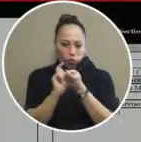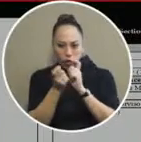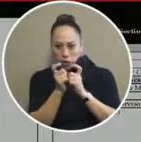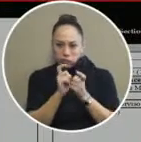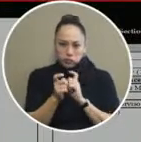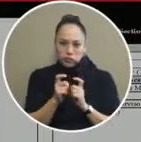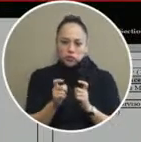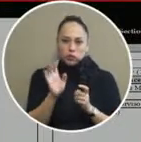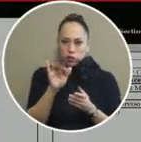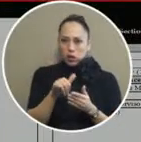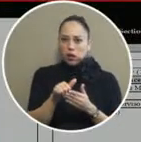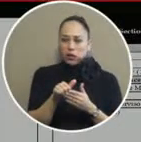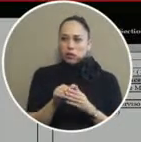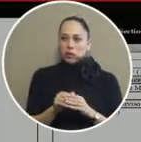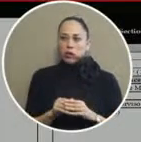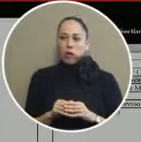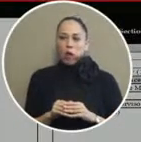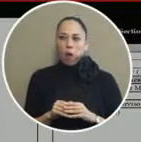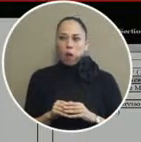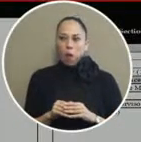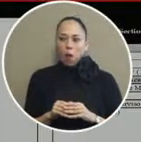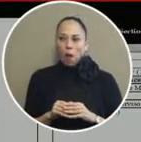those standards. Next chart.